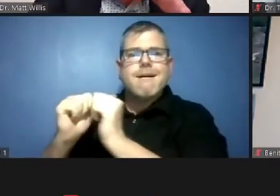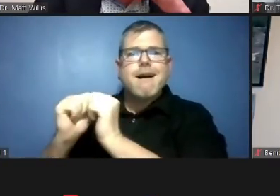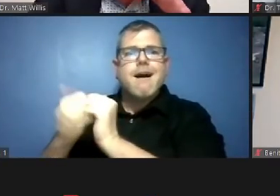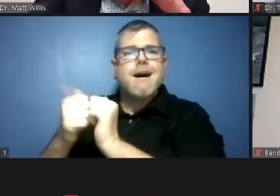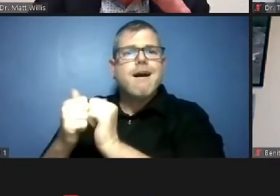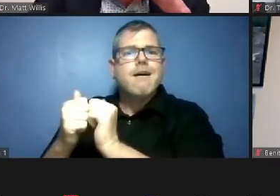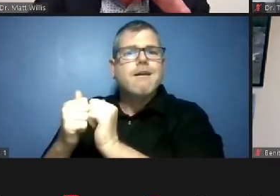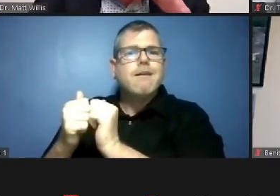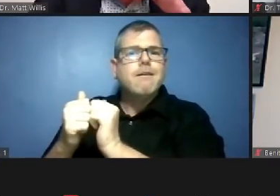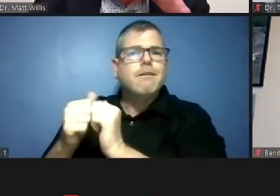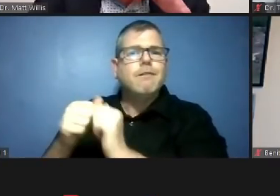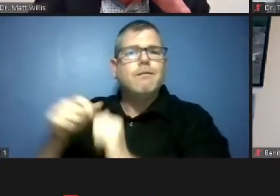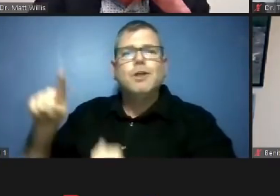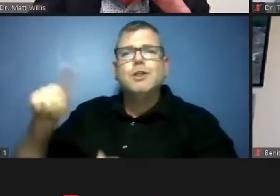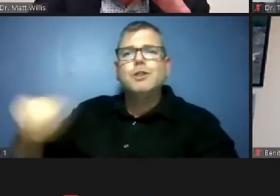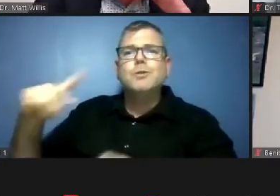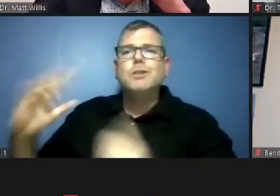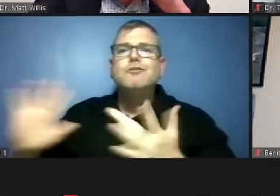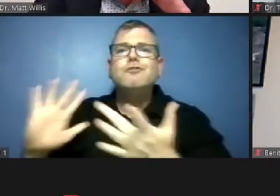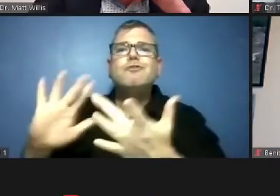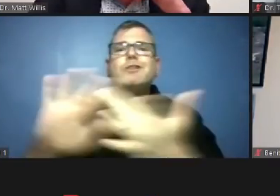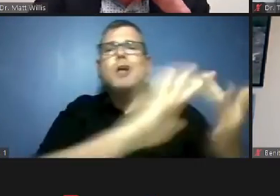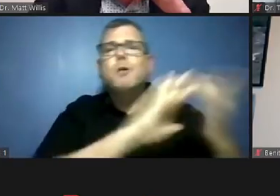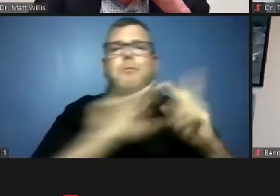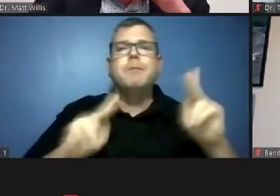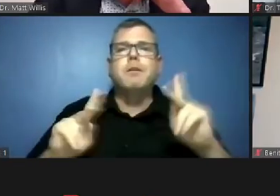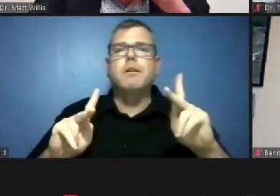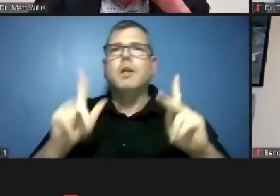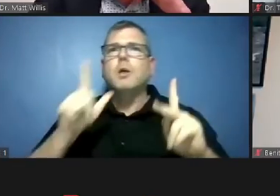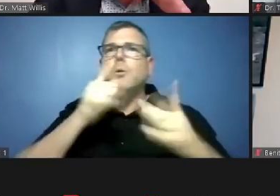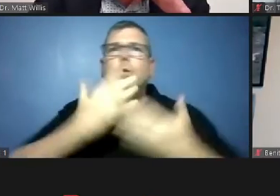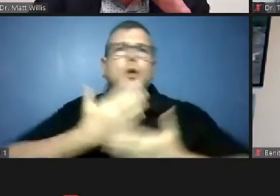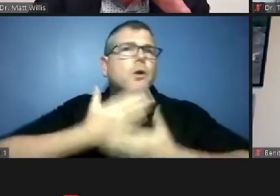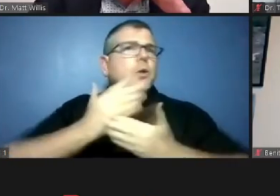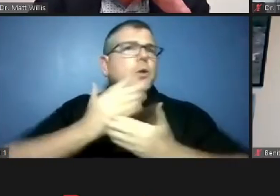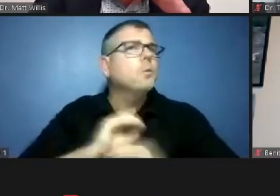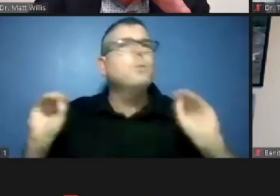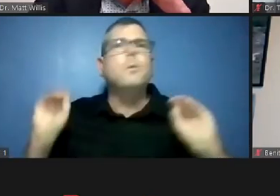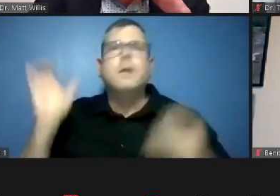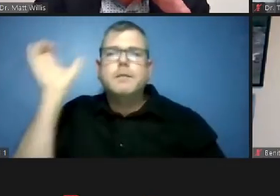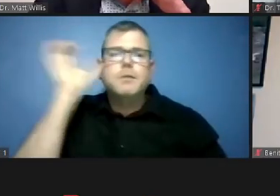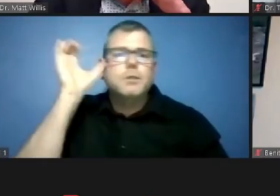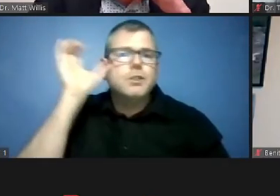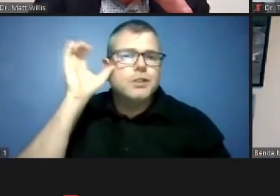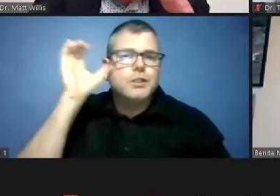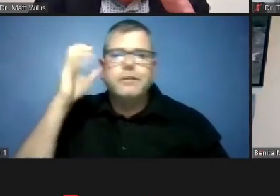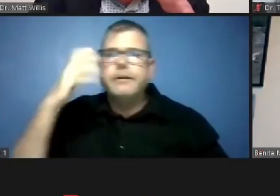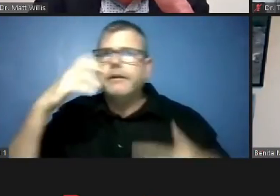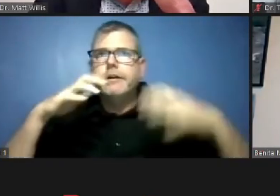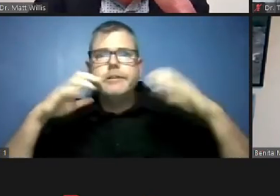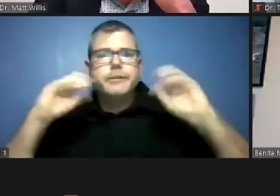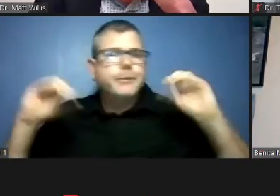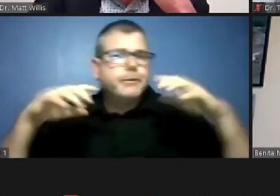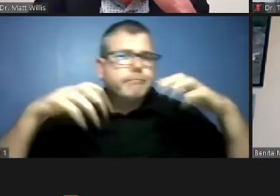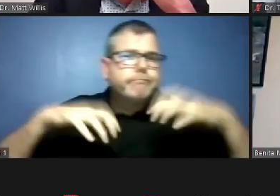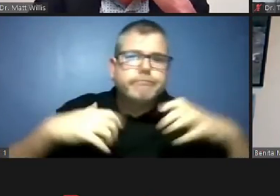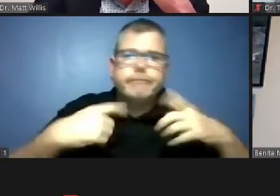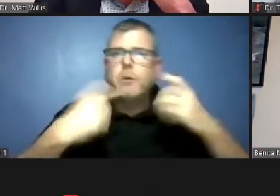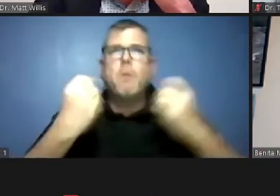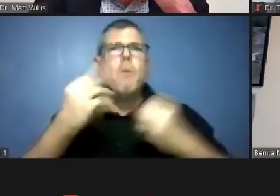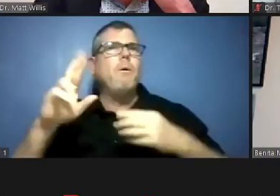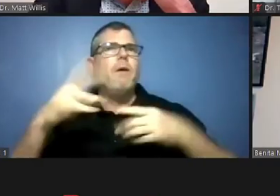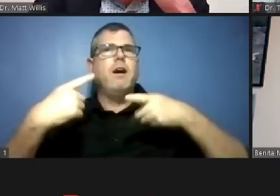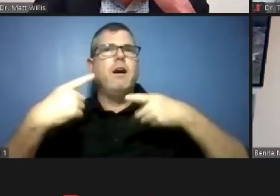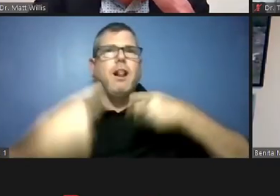as digital literate, do not have a level of digital literacy as maybe some of the other younger audiences